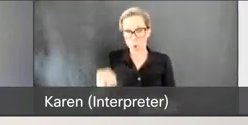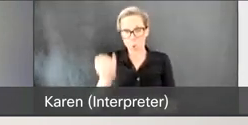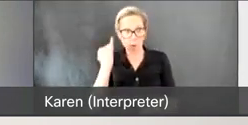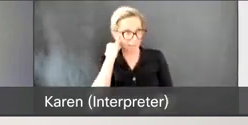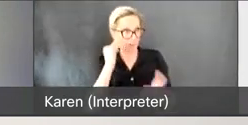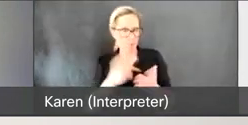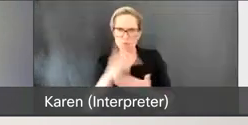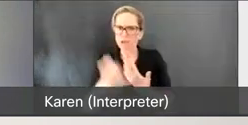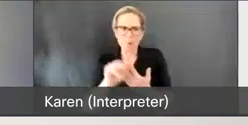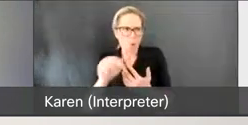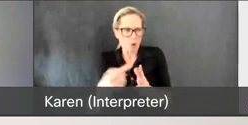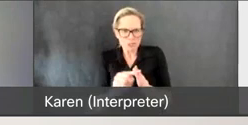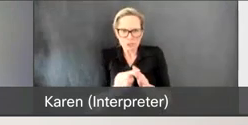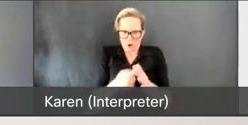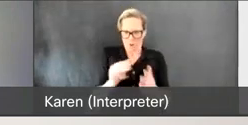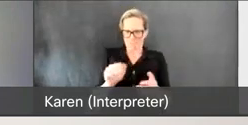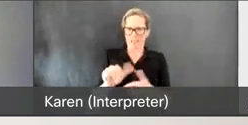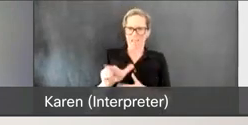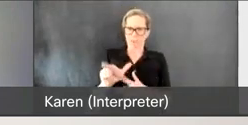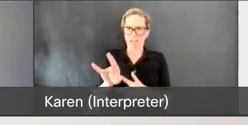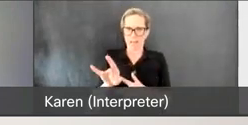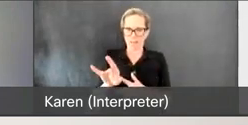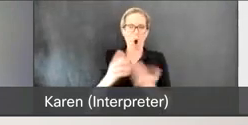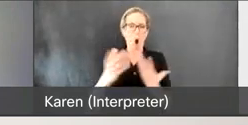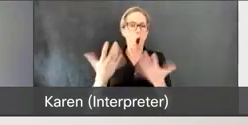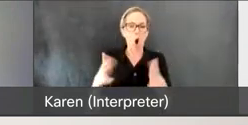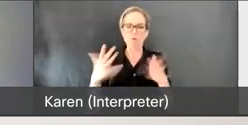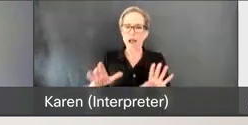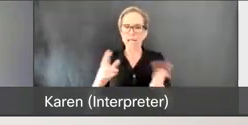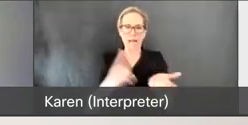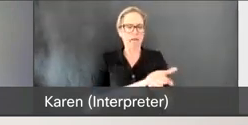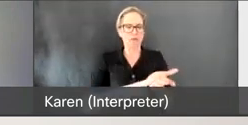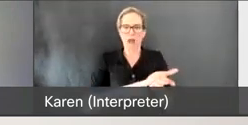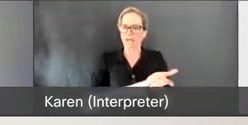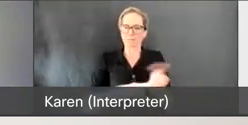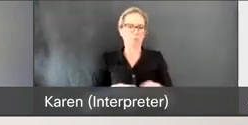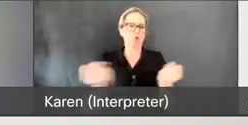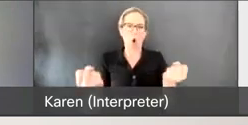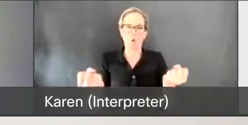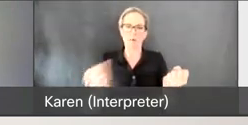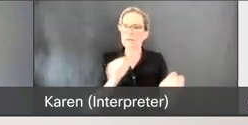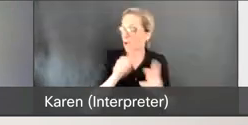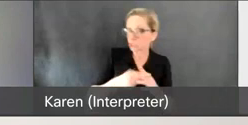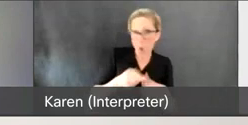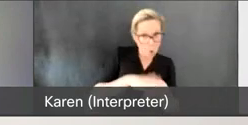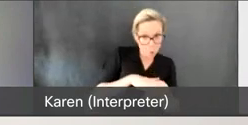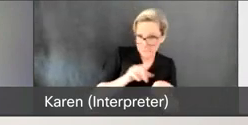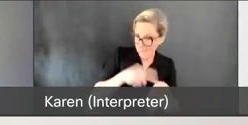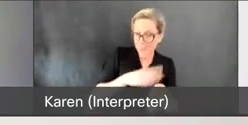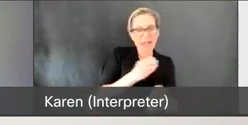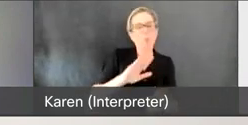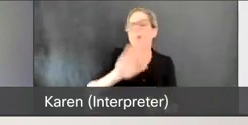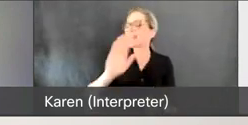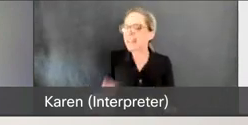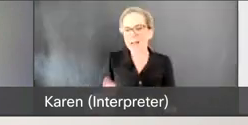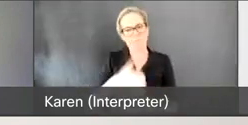28th, you know that there's already a breach of this contract, because they're never going to, not only do they not start on time, they're never going to deliver this in